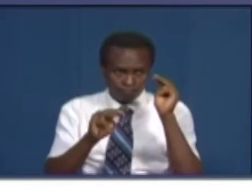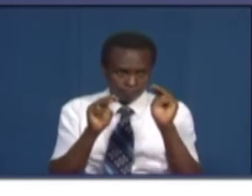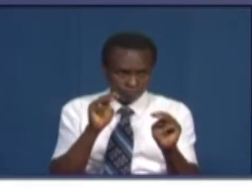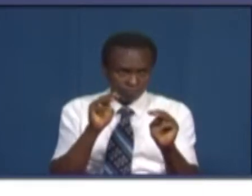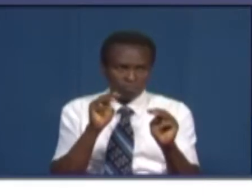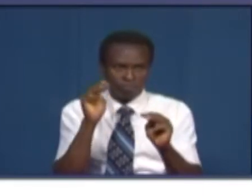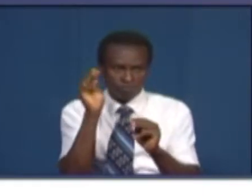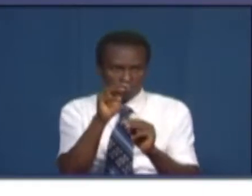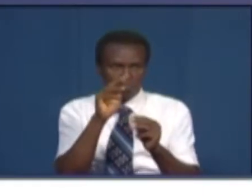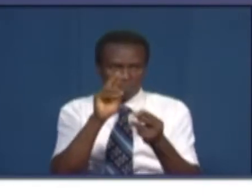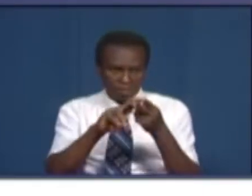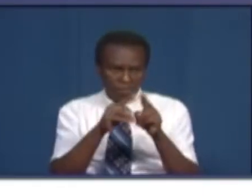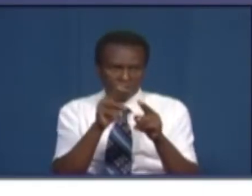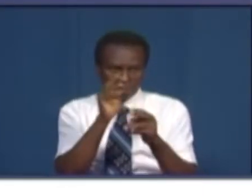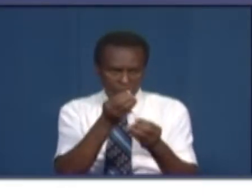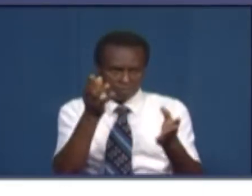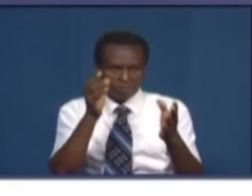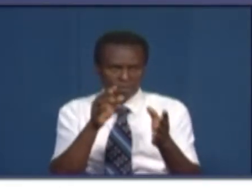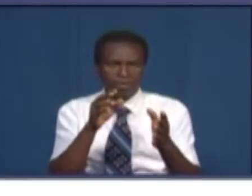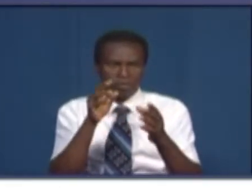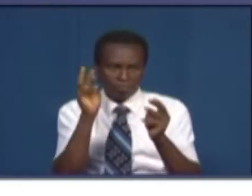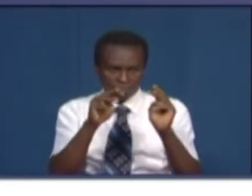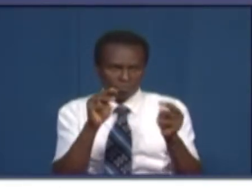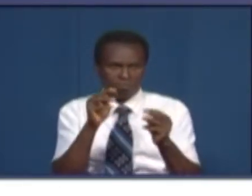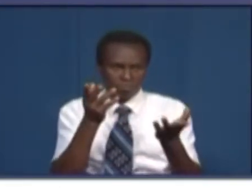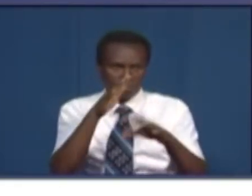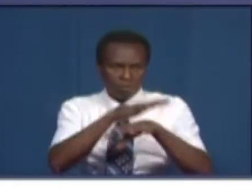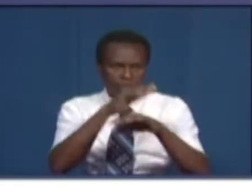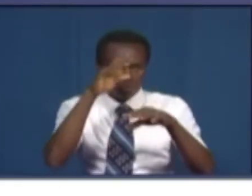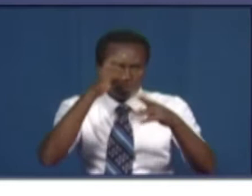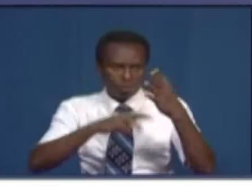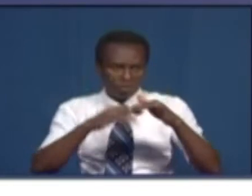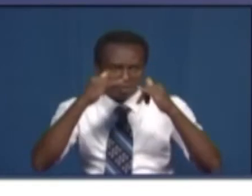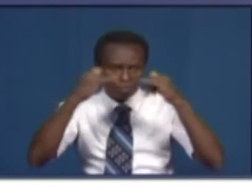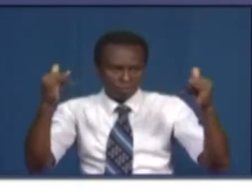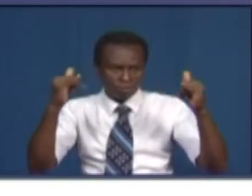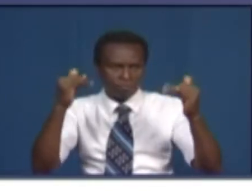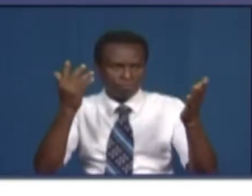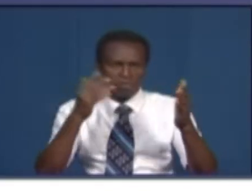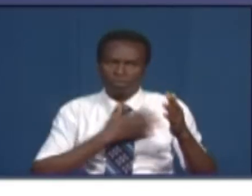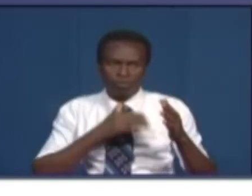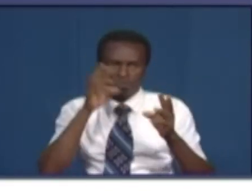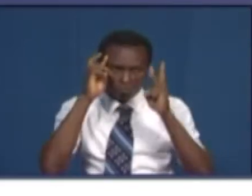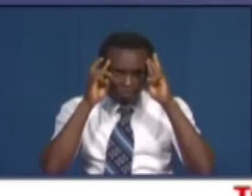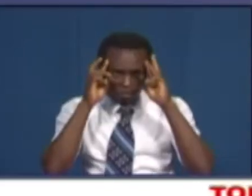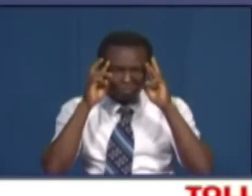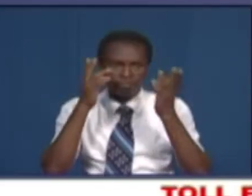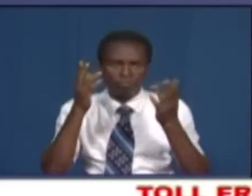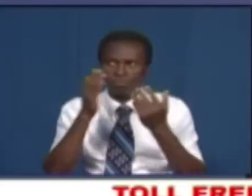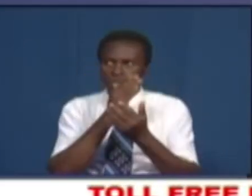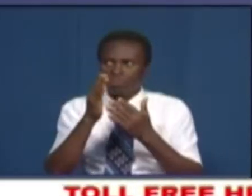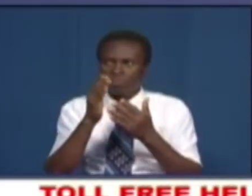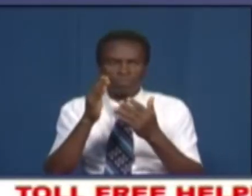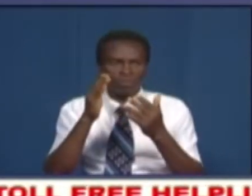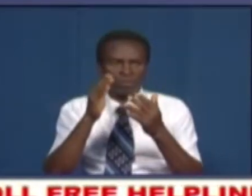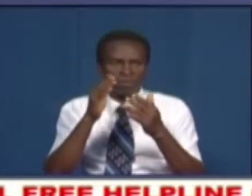we'll send you information on how you can be part of the program on the WhatsApp line. So do not worry about it at all. And then